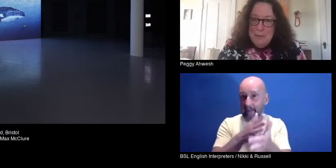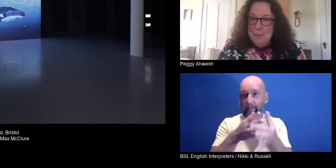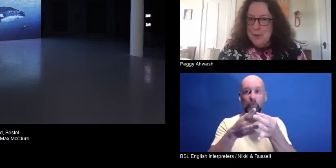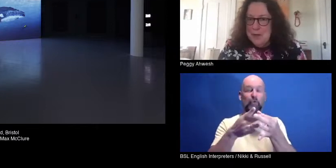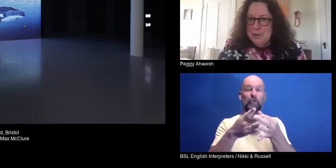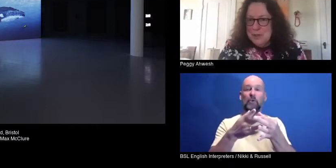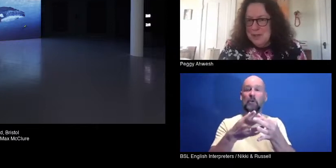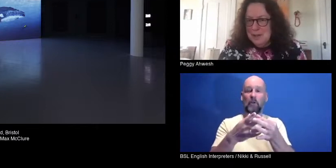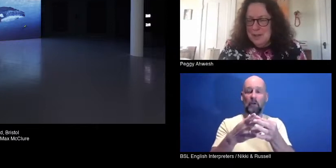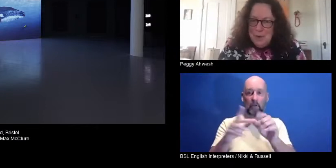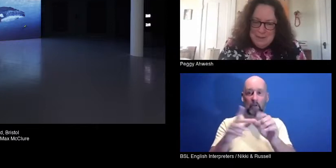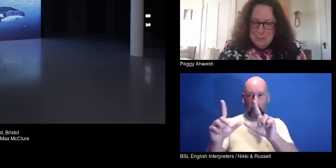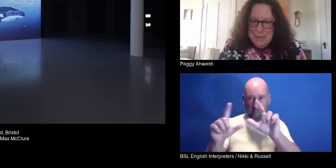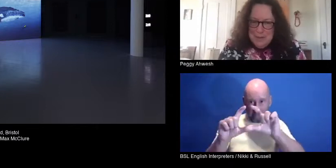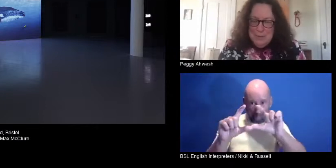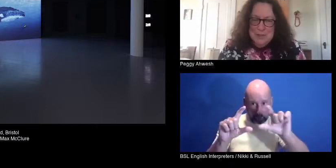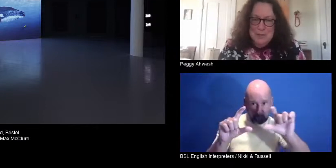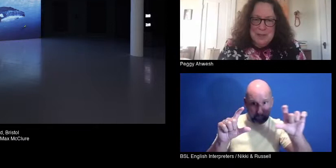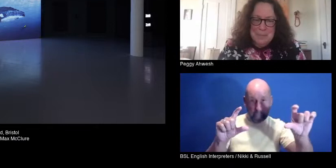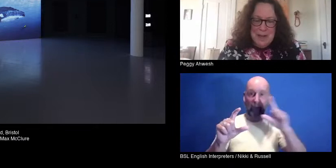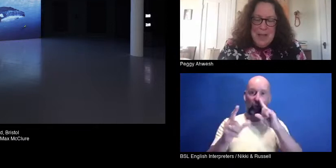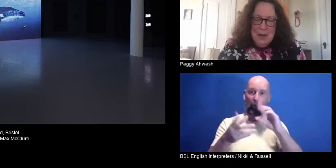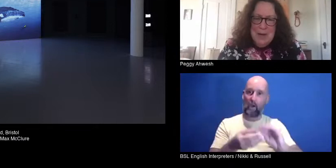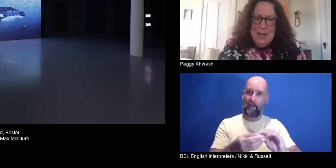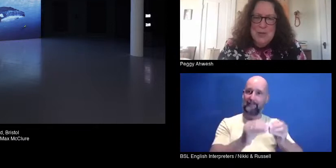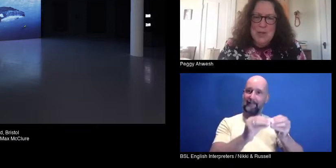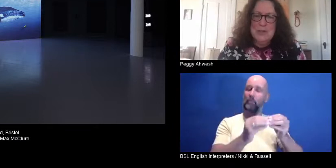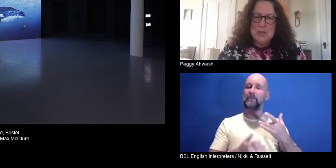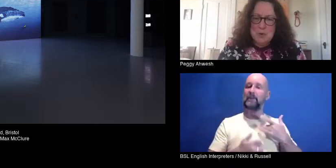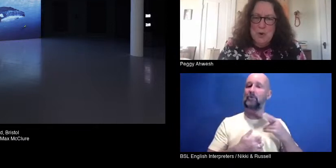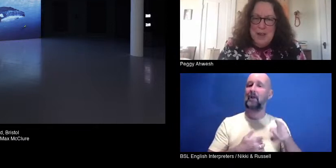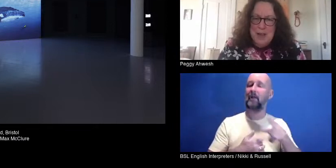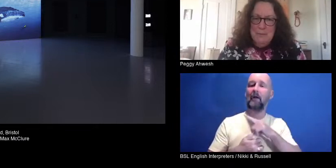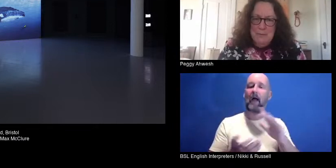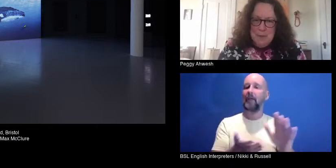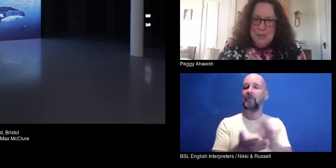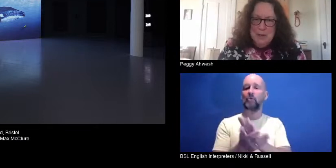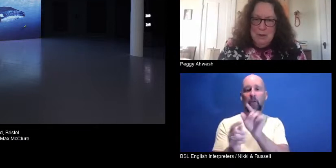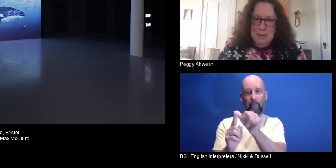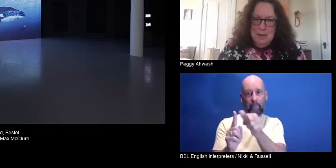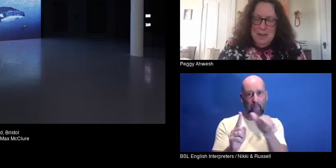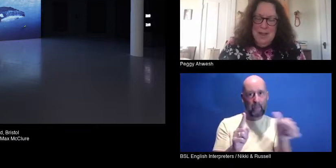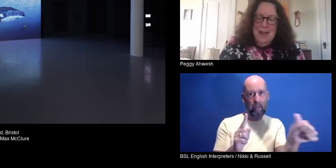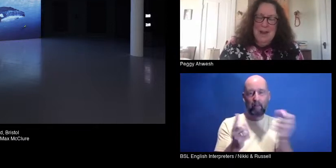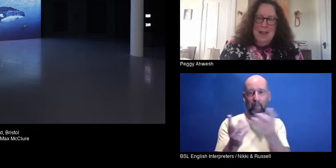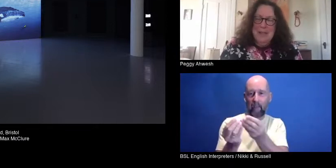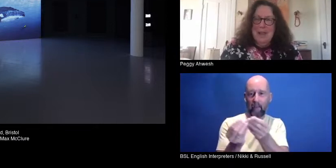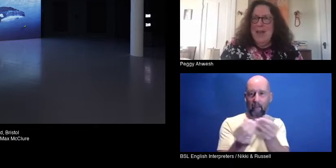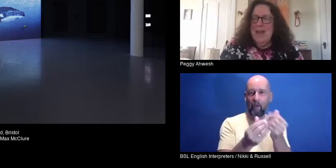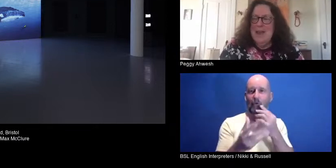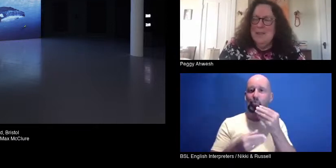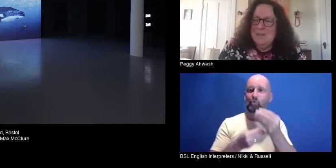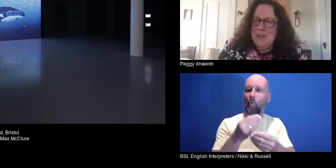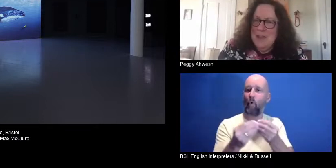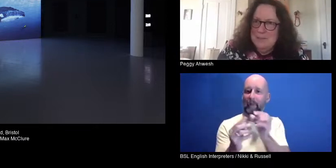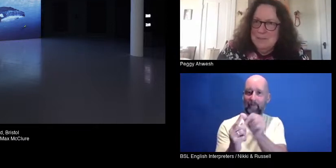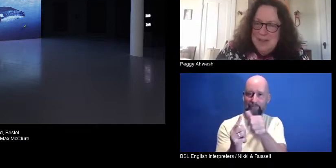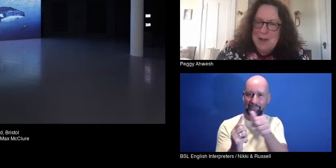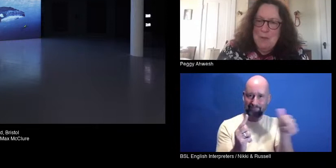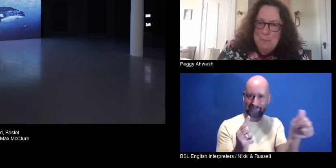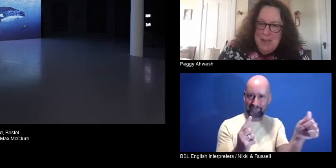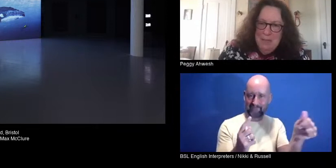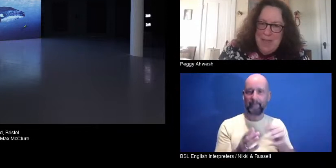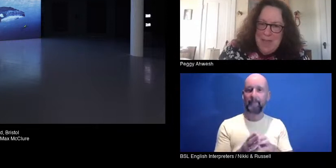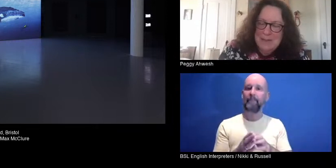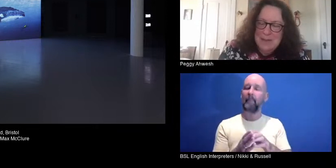was on the footage and what I did with it was interesting, but I really enjoyed the story of the material. And I think that has